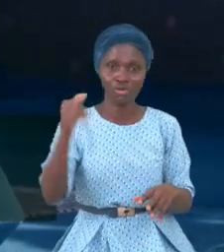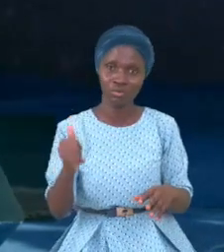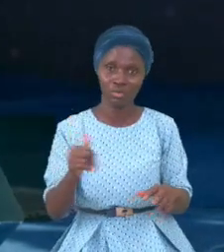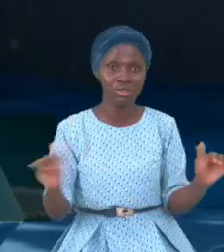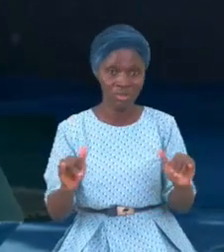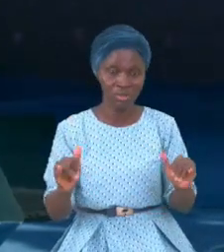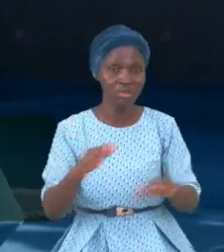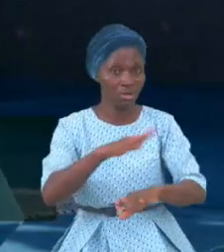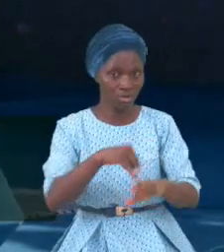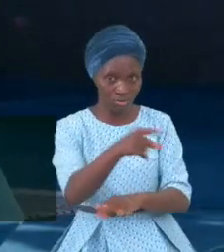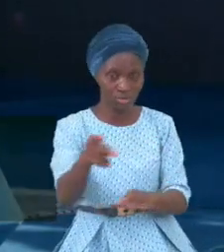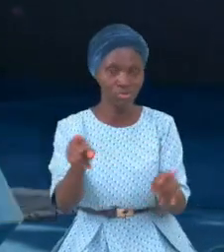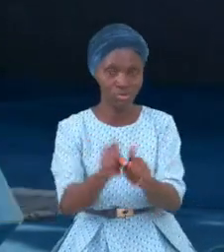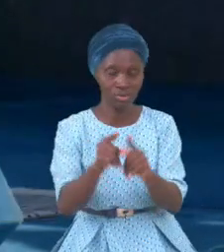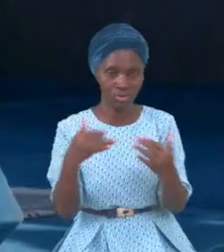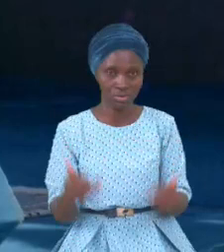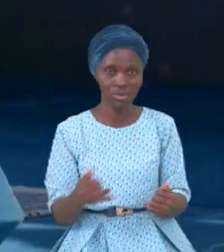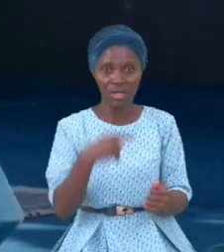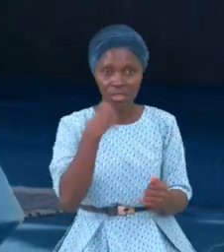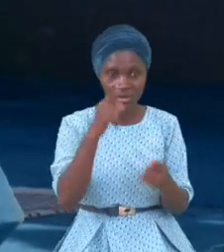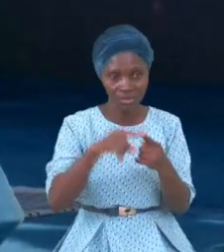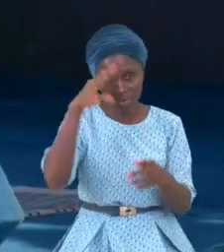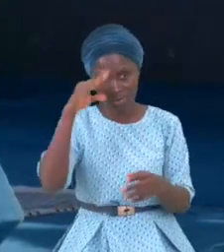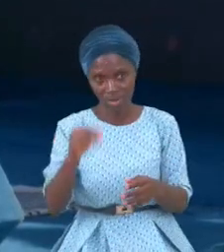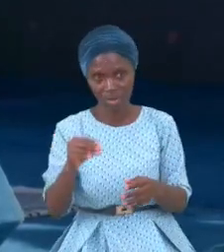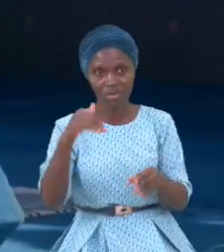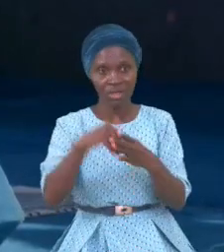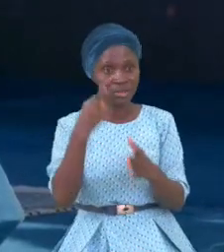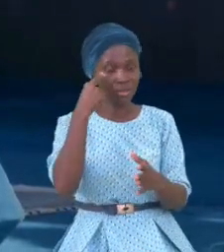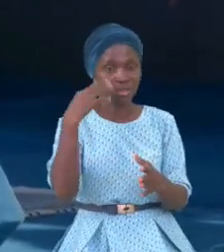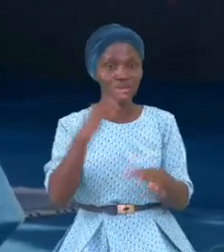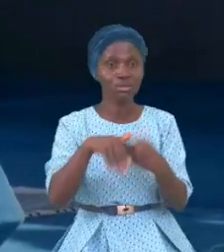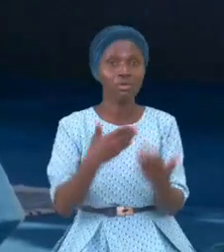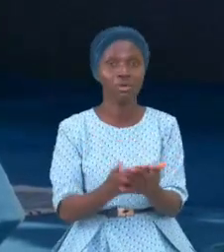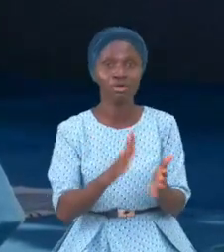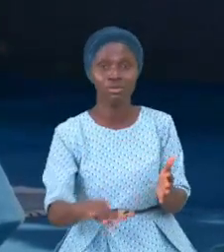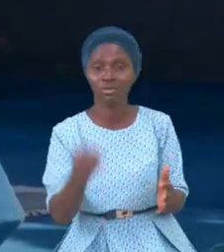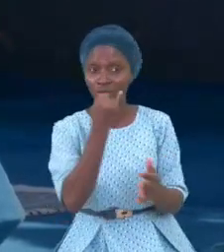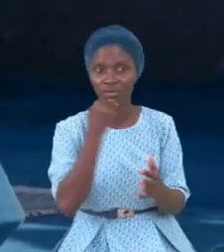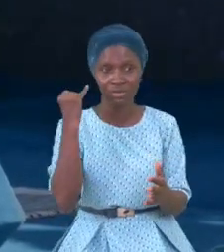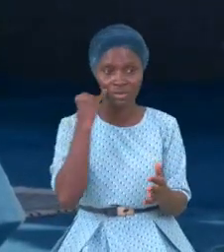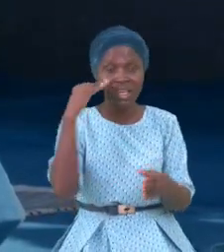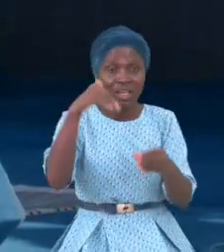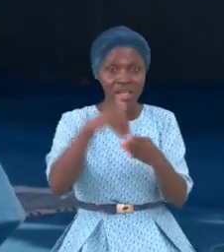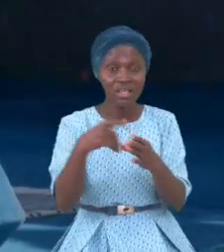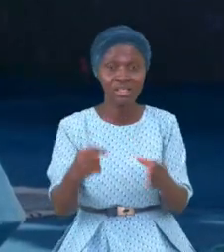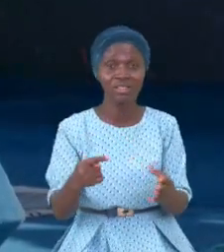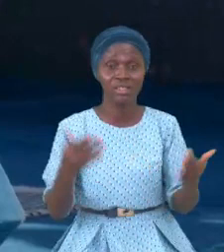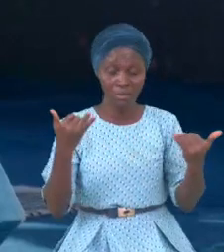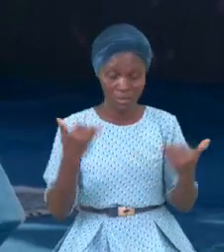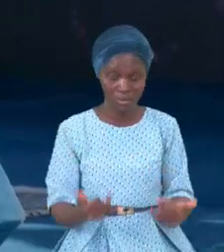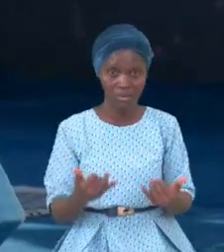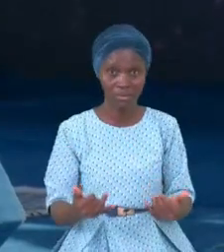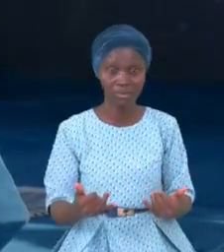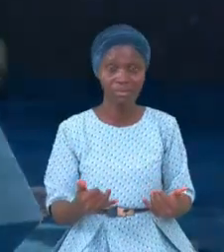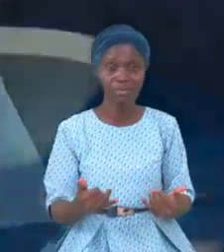And said unto him, in the sight of all Israel, in the sight of all